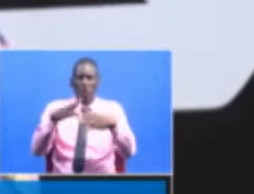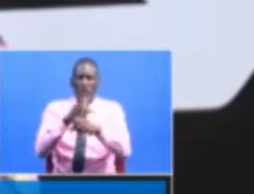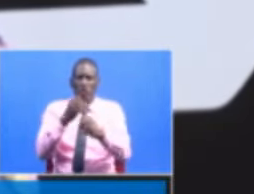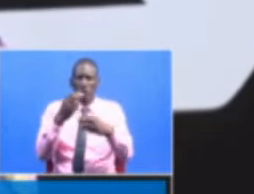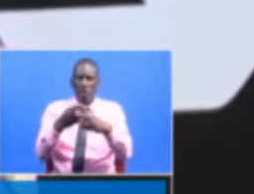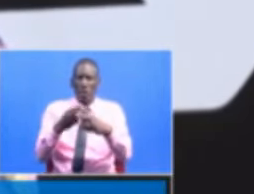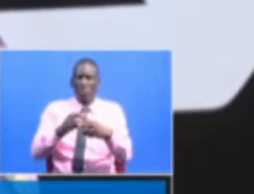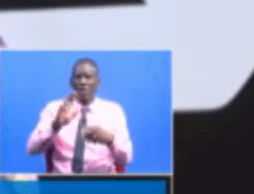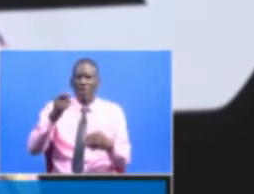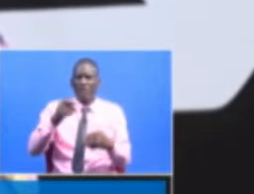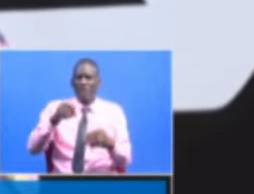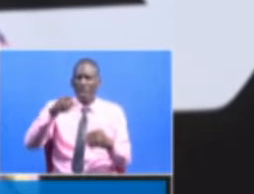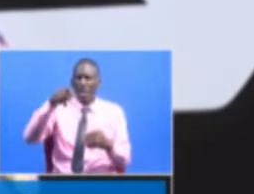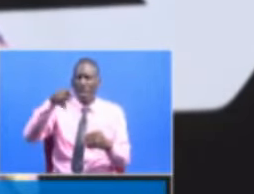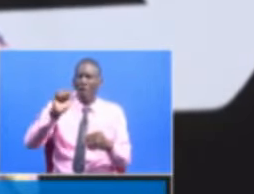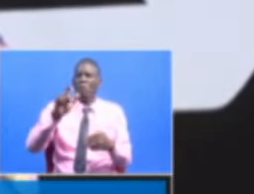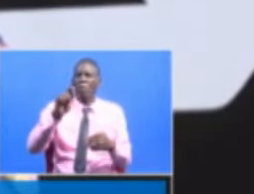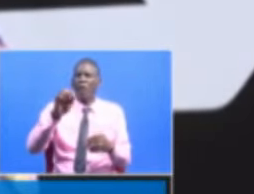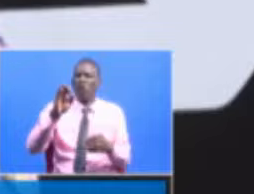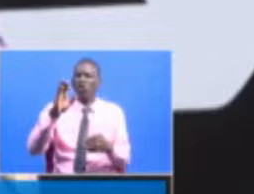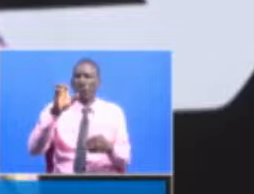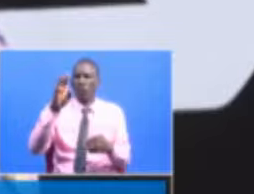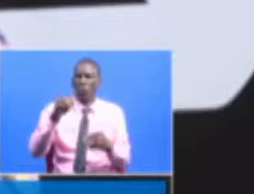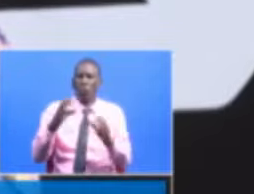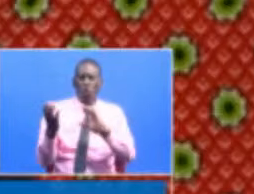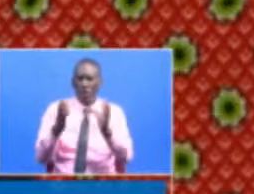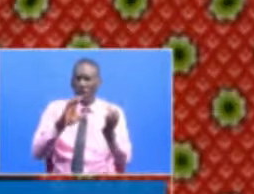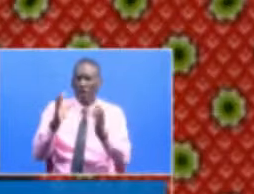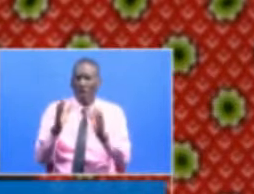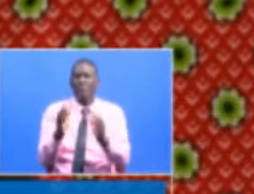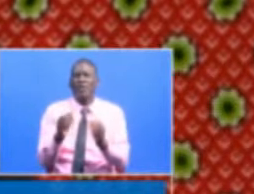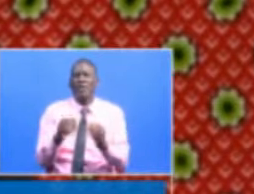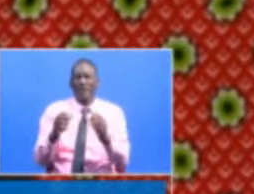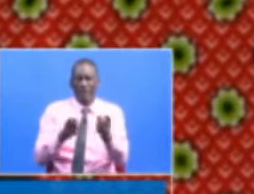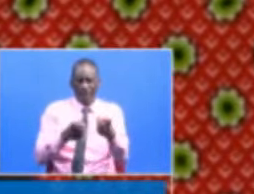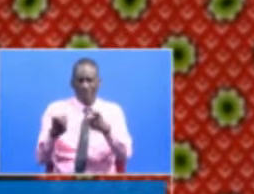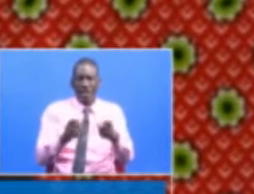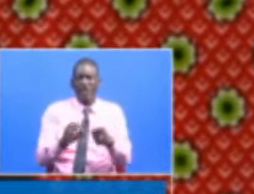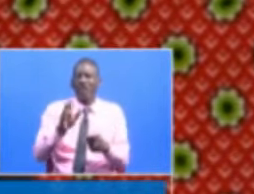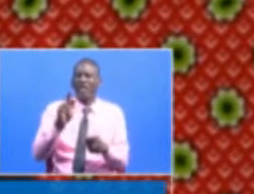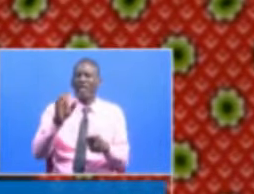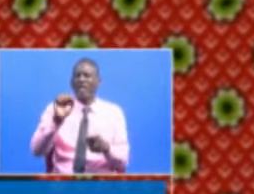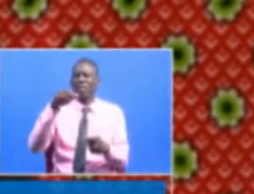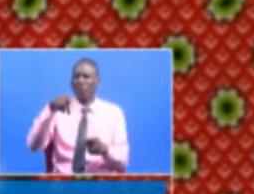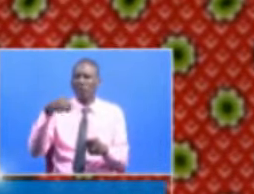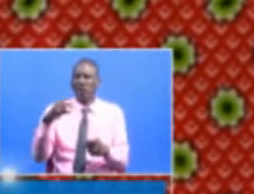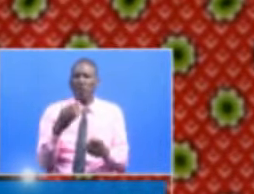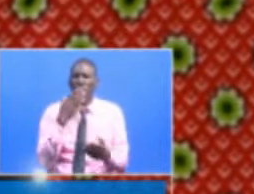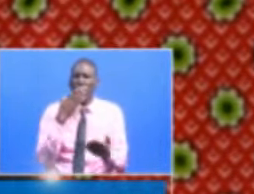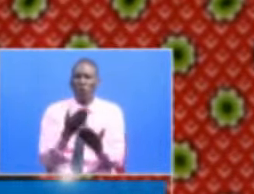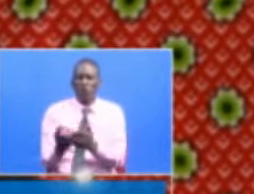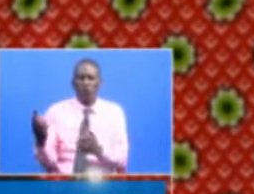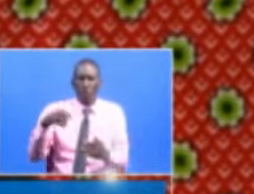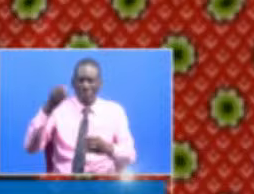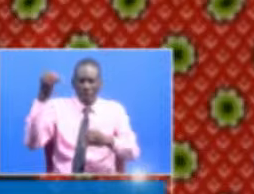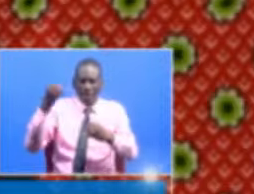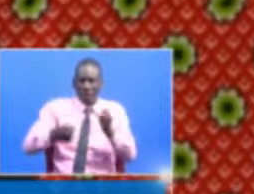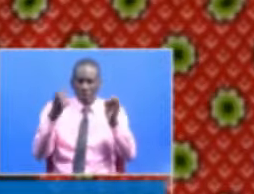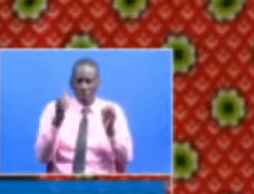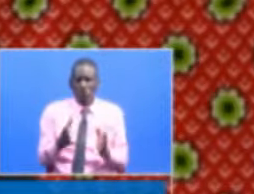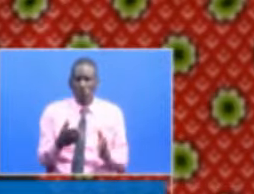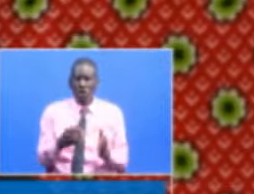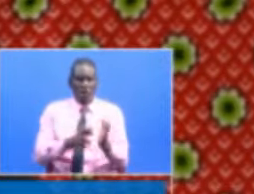Kenya Platform on Climate Governance, also known as KPCG. Thank you for honoring us with your presence. And last but not least,